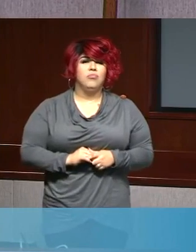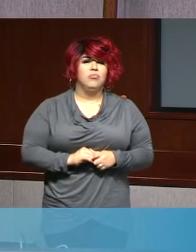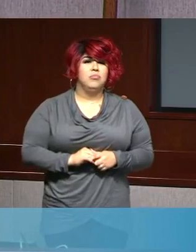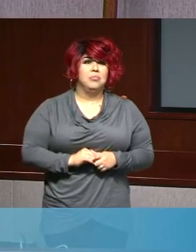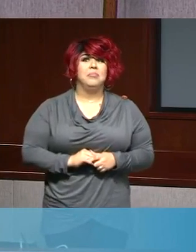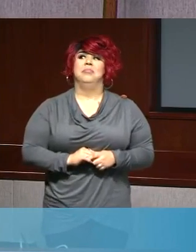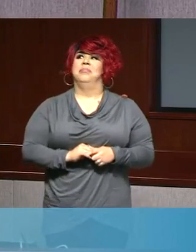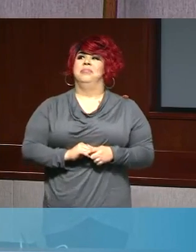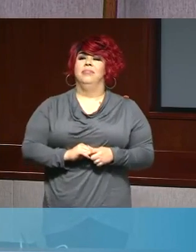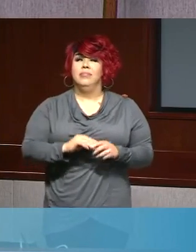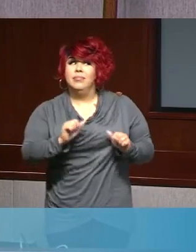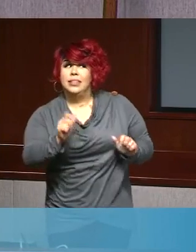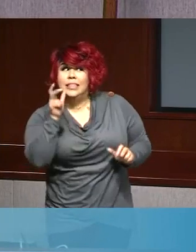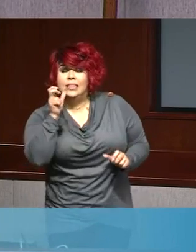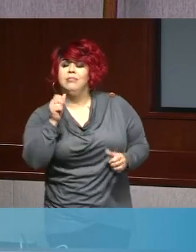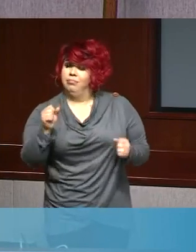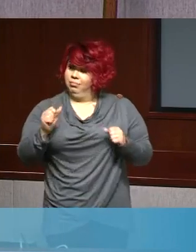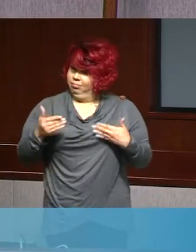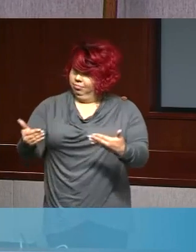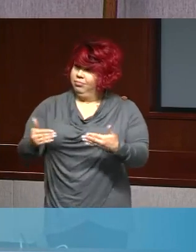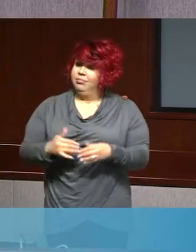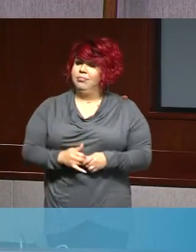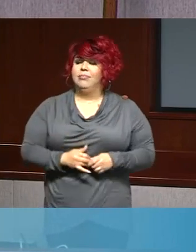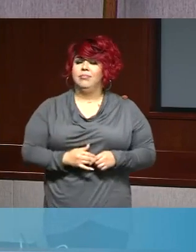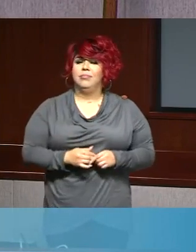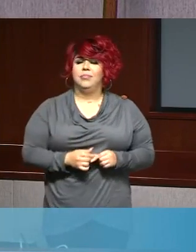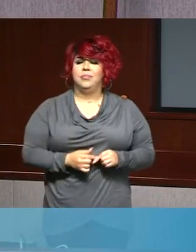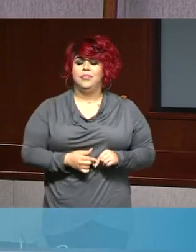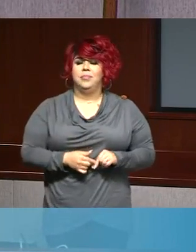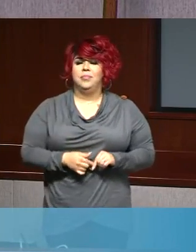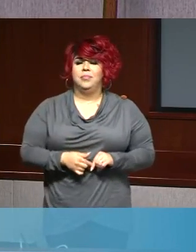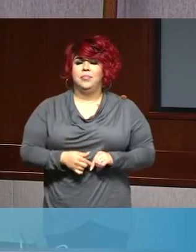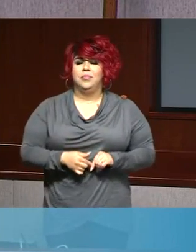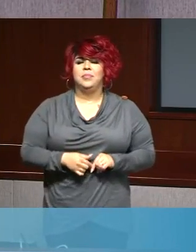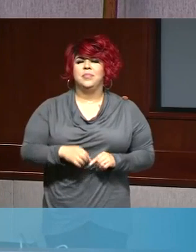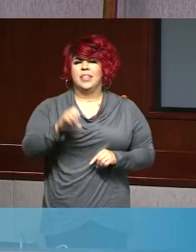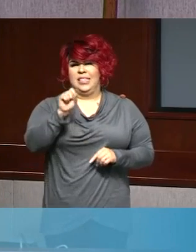I'm gonna Can you pause. hear me? Yes, I can. Go ahead. Hey, this is